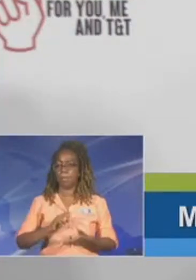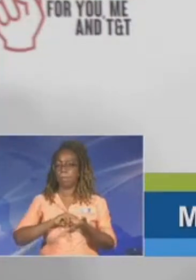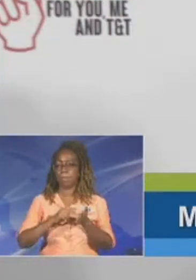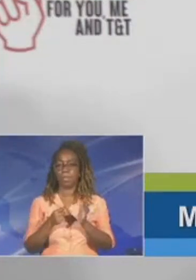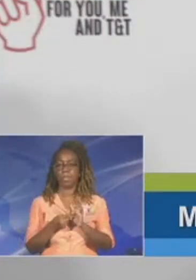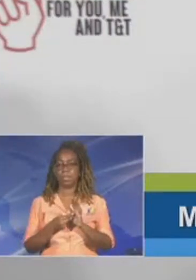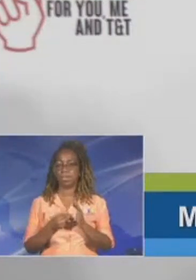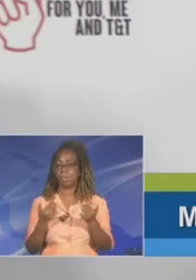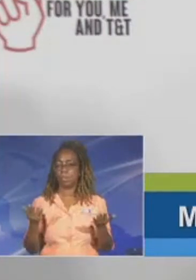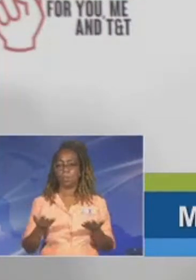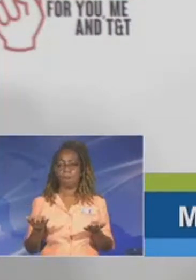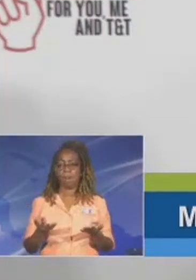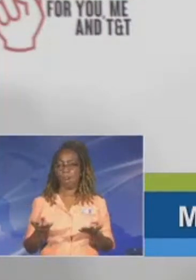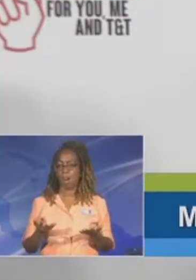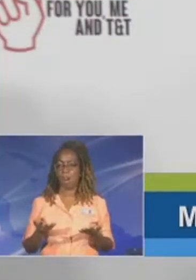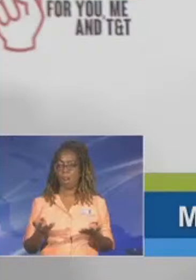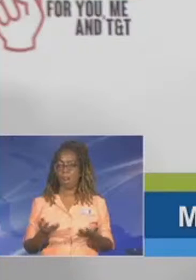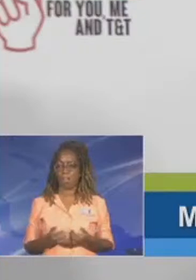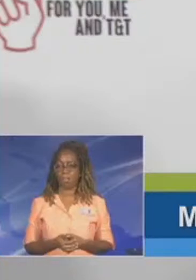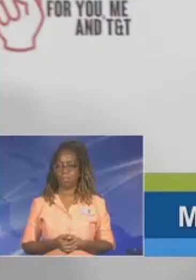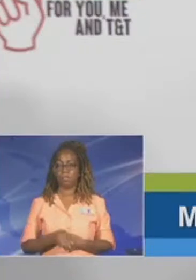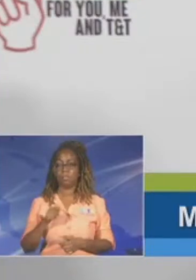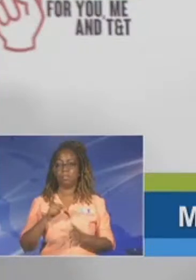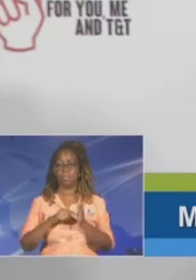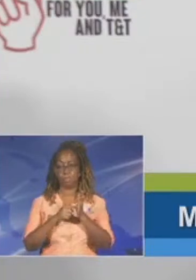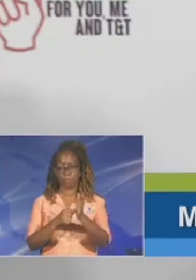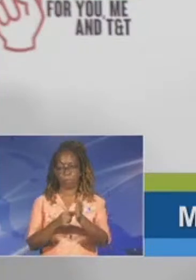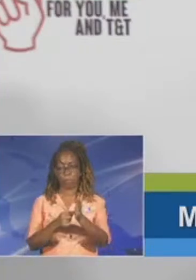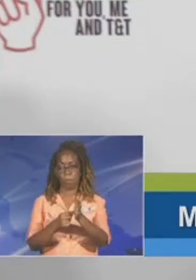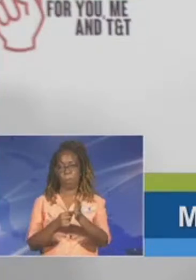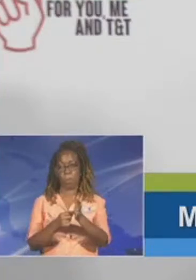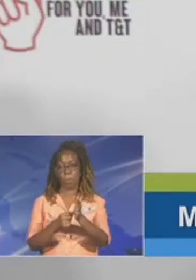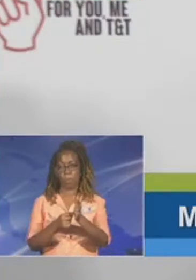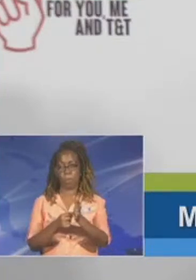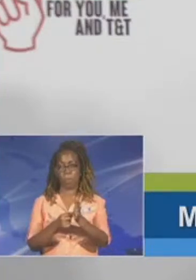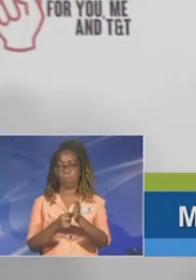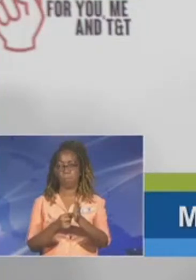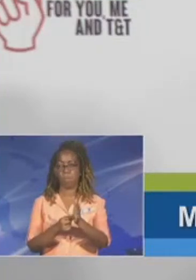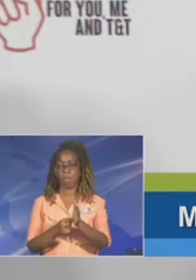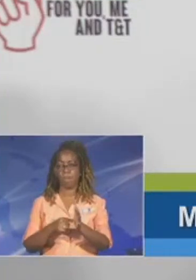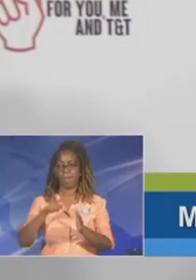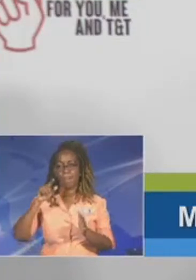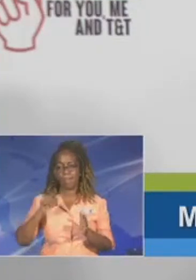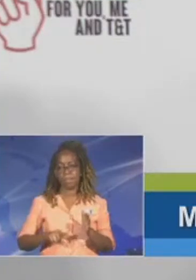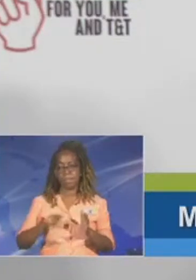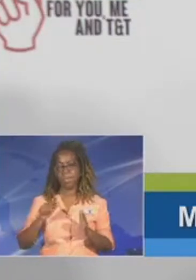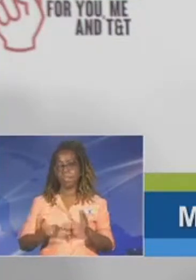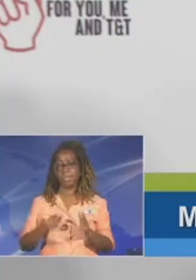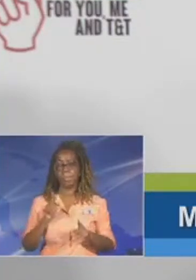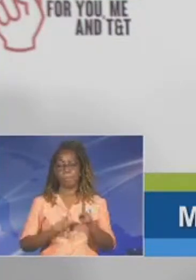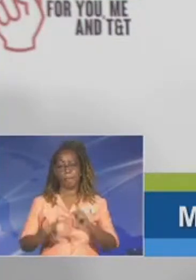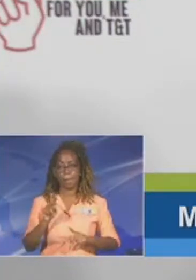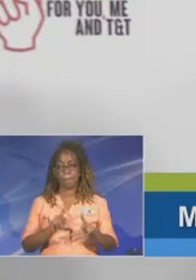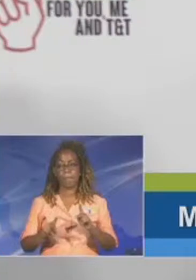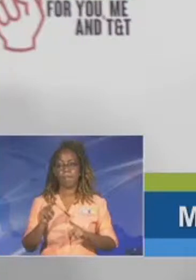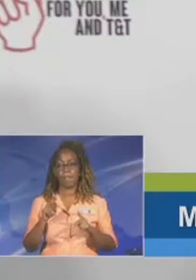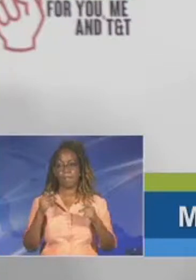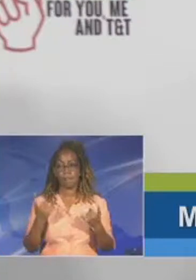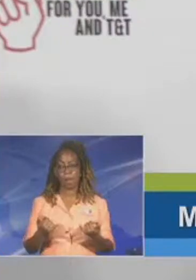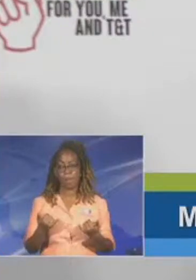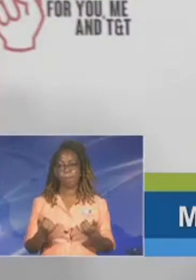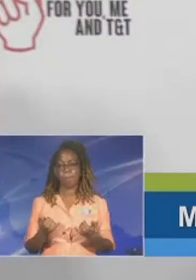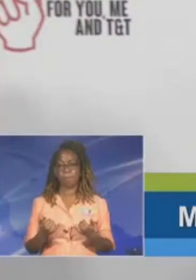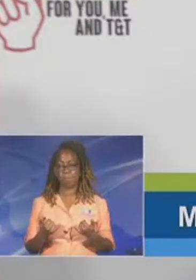these occupancy levels, accident and emergency levels, numbers, as well as ambulance usage